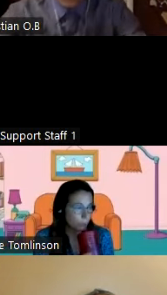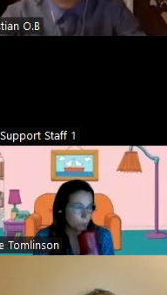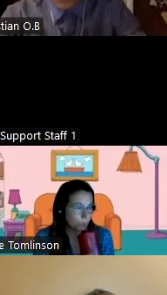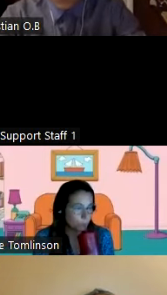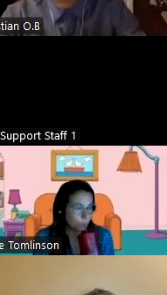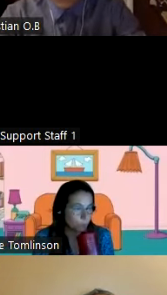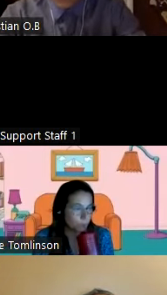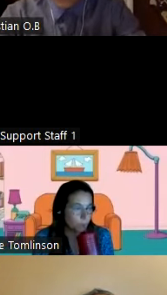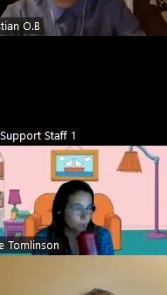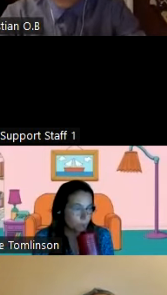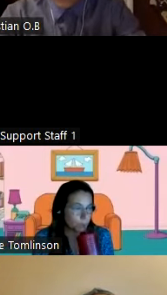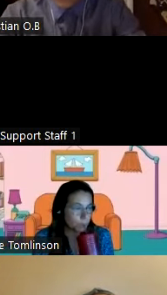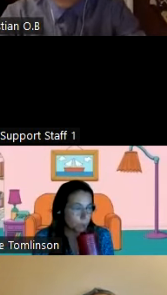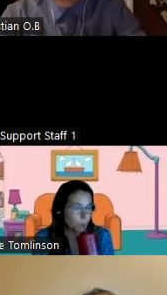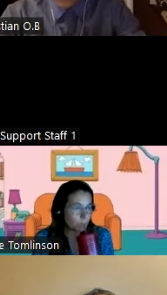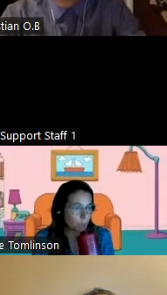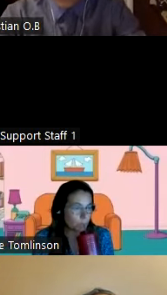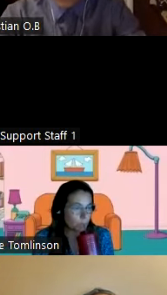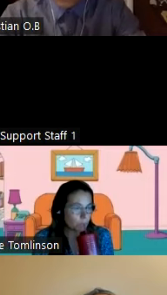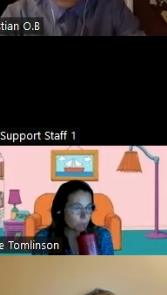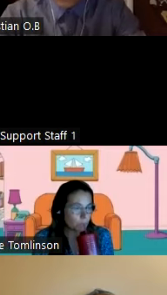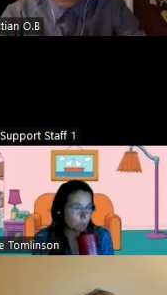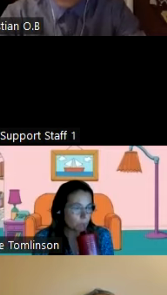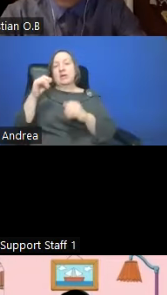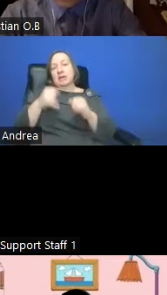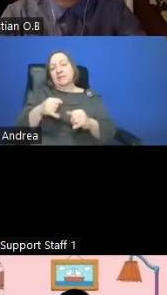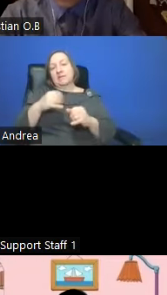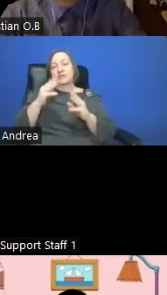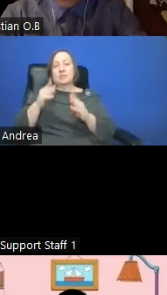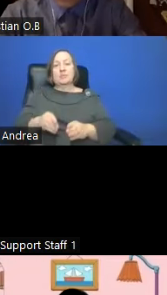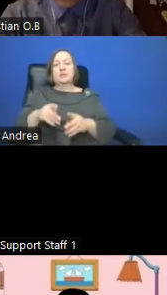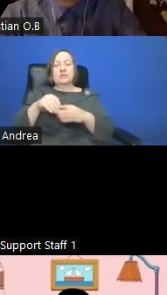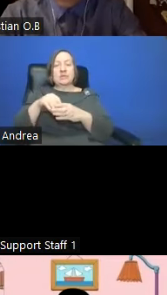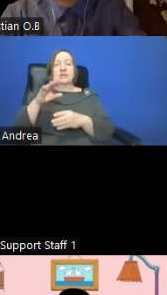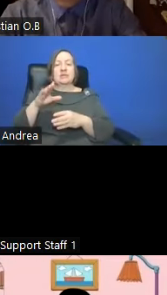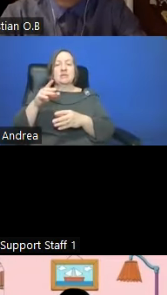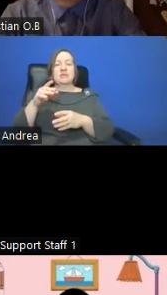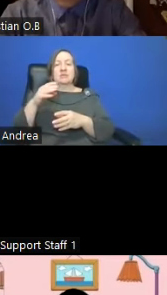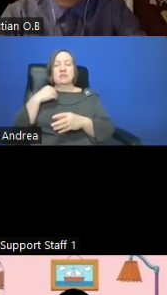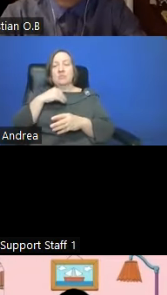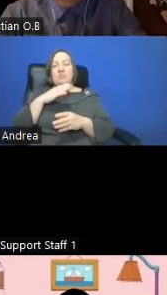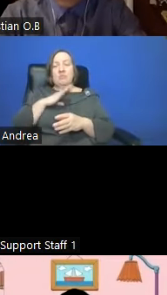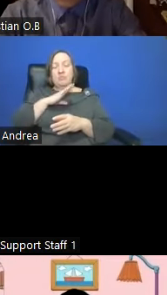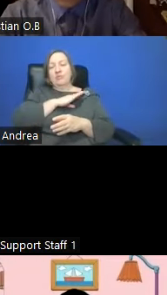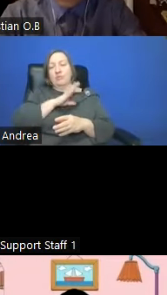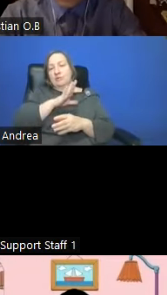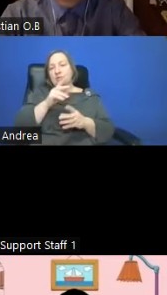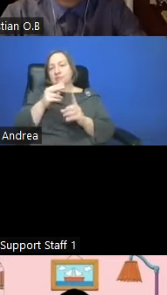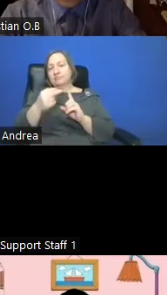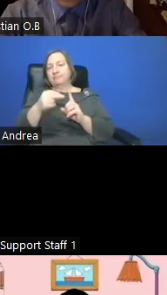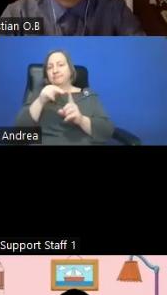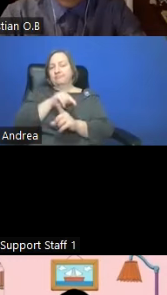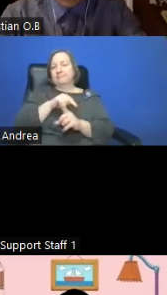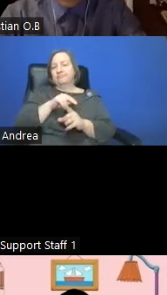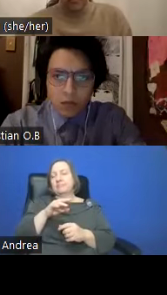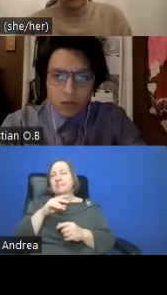length of explanation of an individual member of the oversight board's position was in the garden plot, and then there are actually